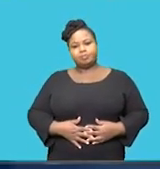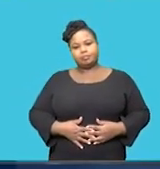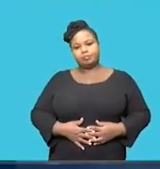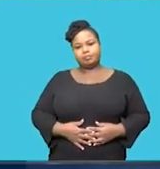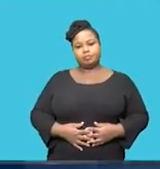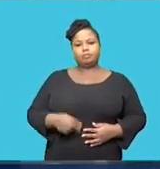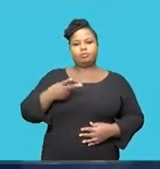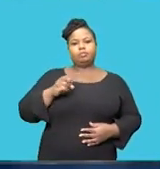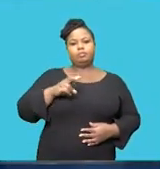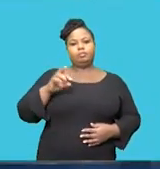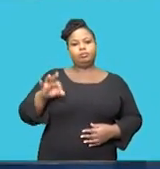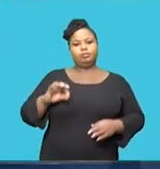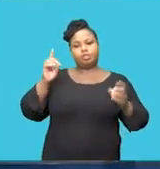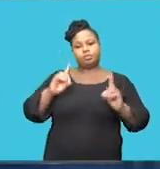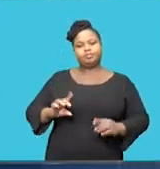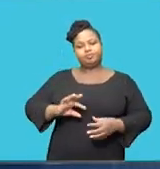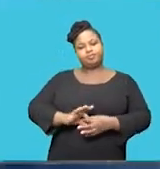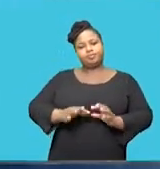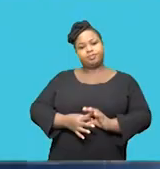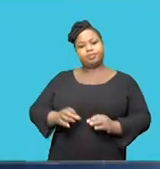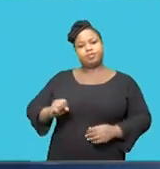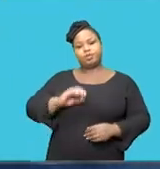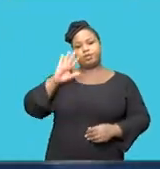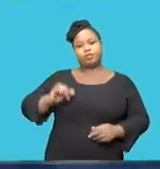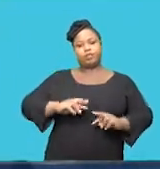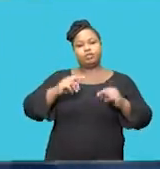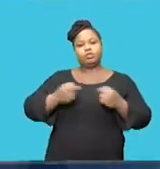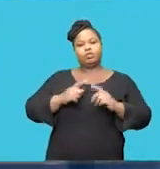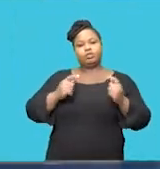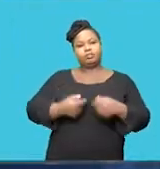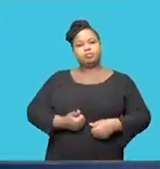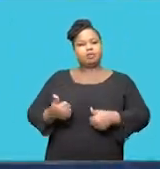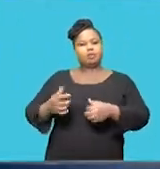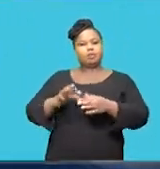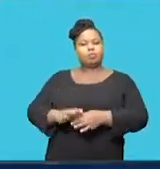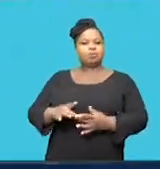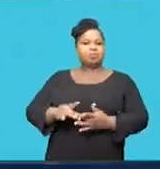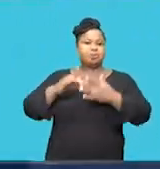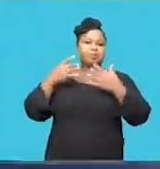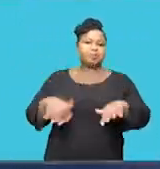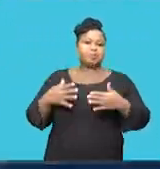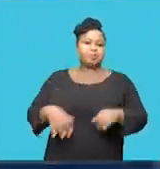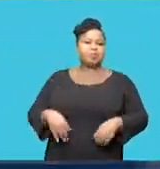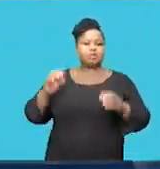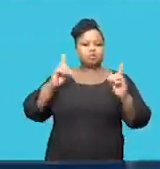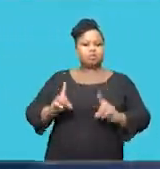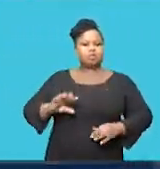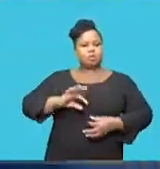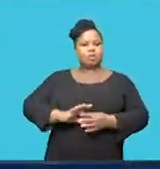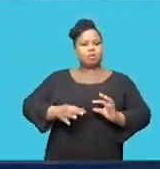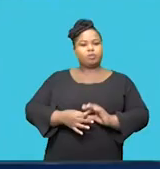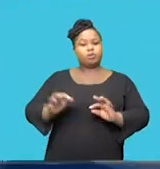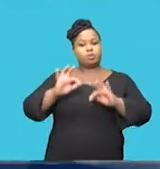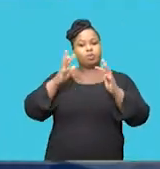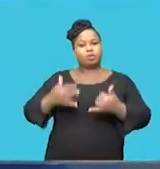The 2023 Special Olympics South Africa national team has returned home after an exceptional performance at the Special Olympic World Games in Berlin,